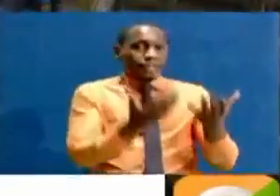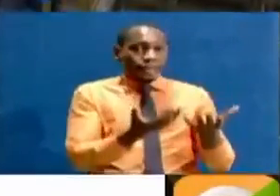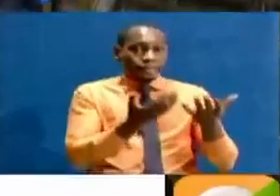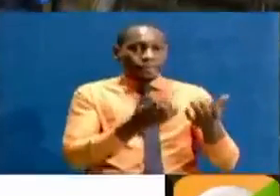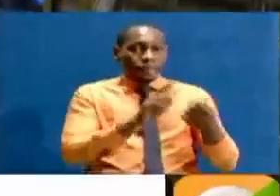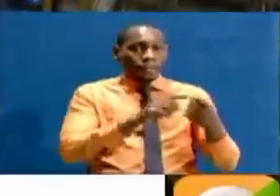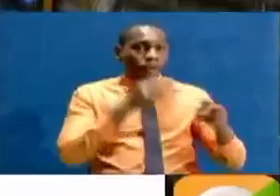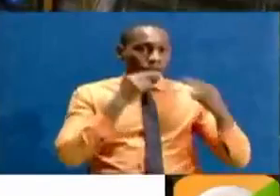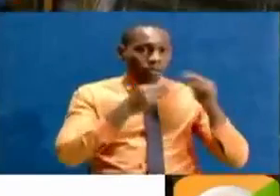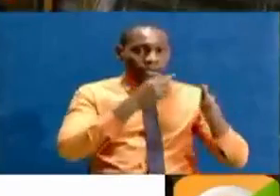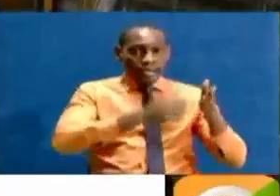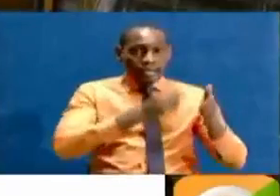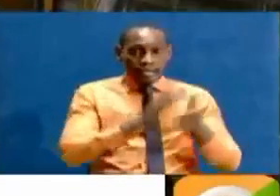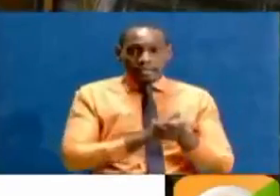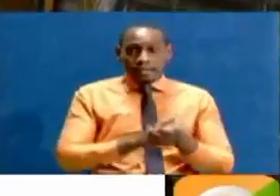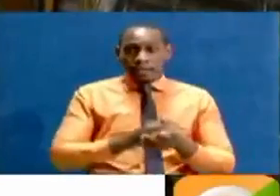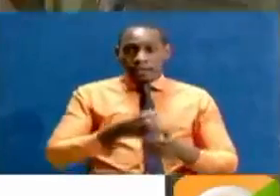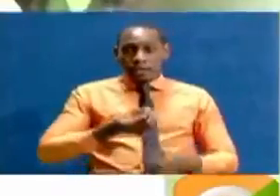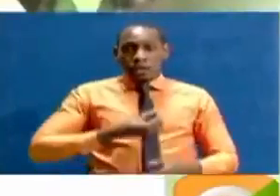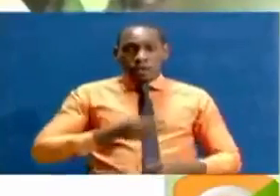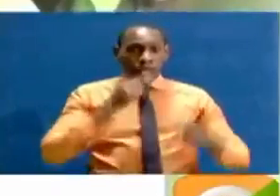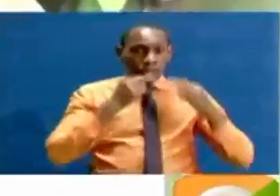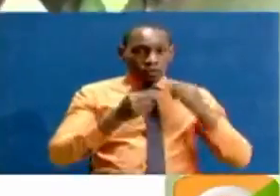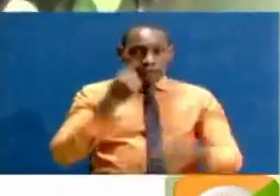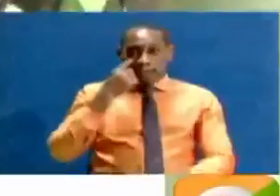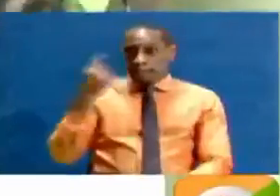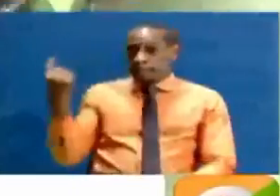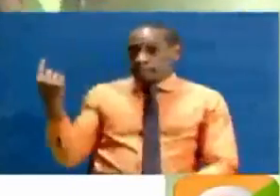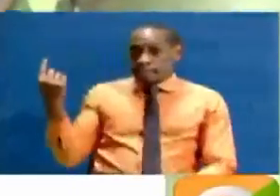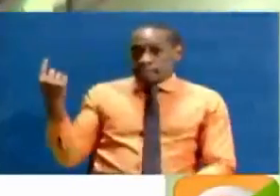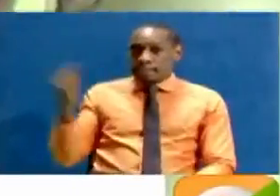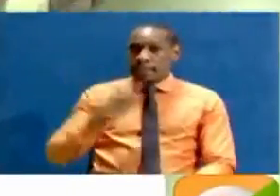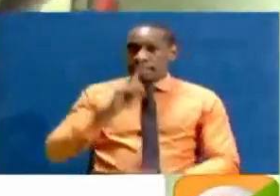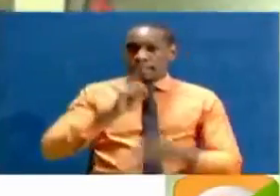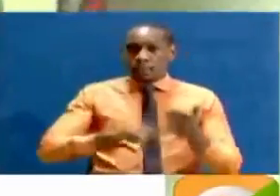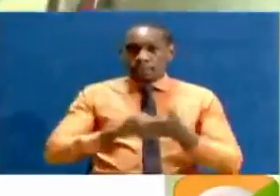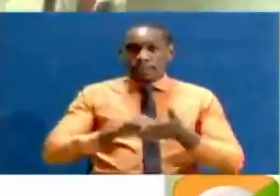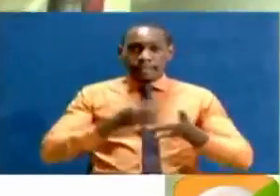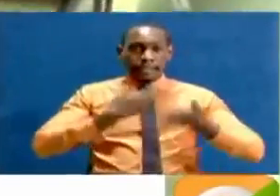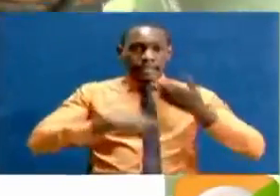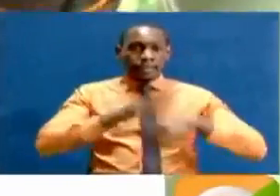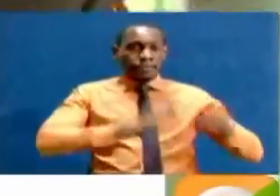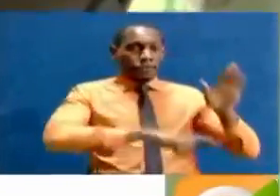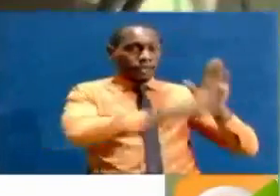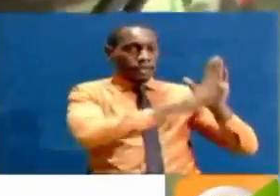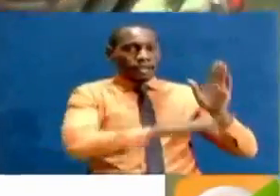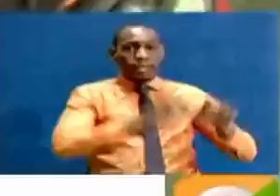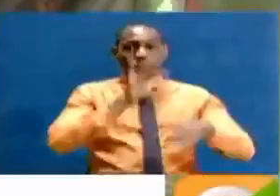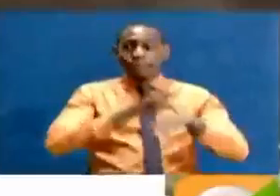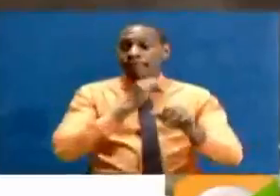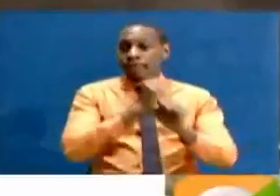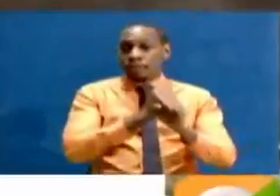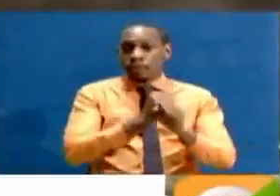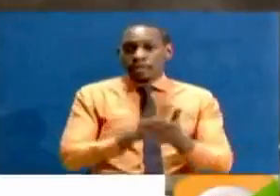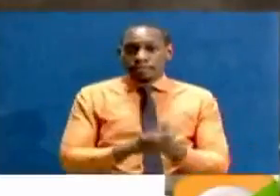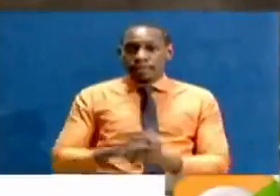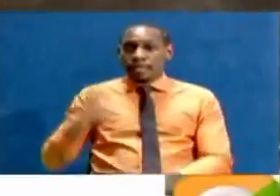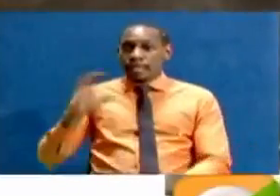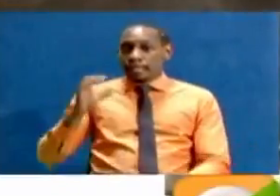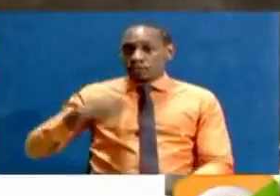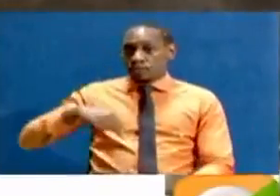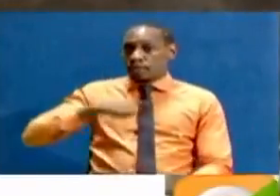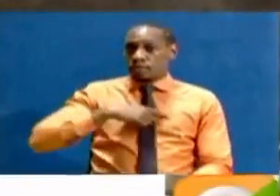being the hotel industry. Owners of eateries such as this one saying the revised protocol has paralyzed their operations. Wateja